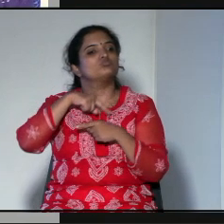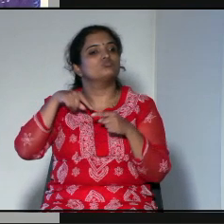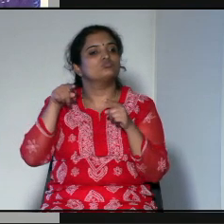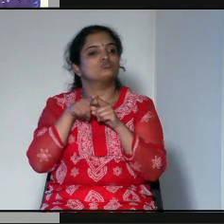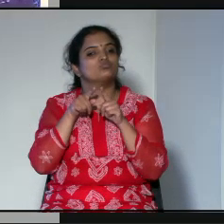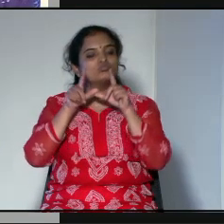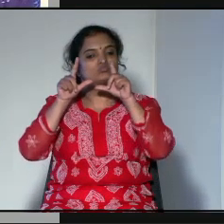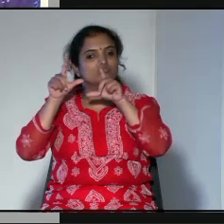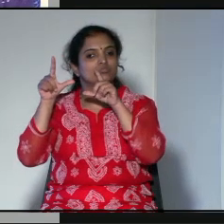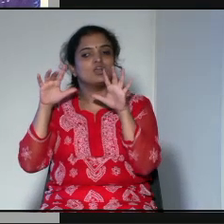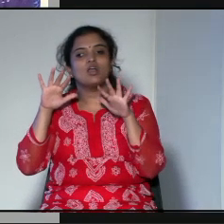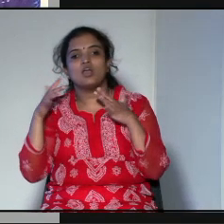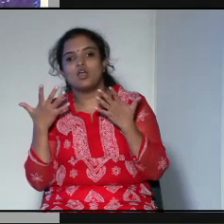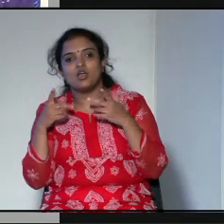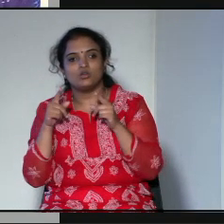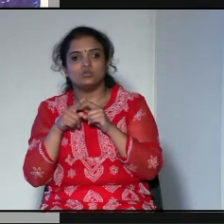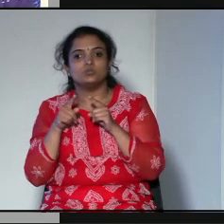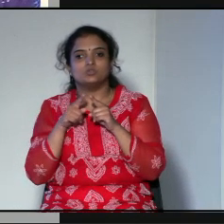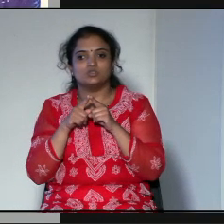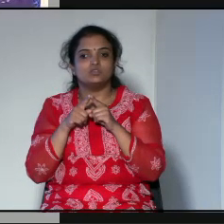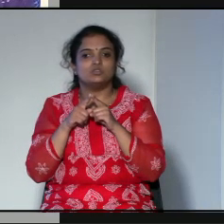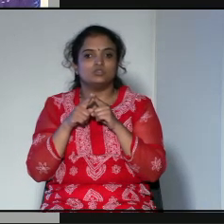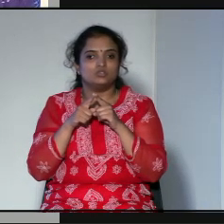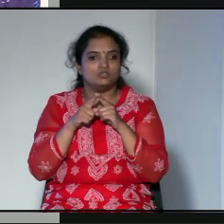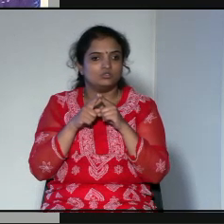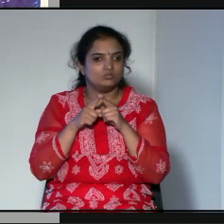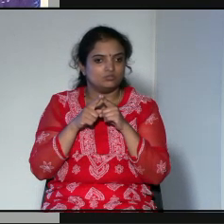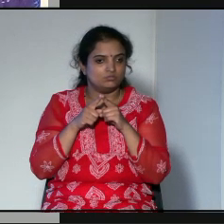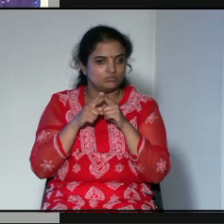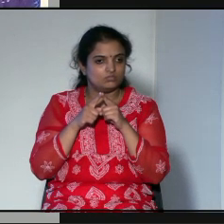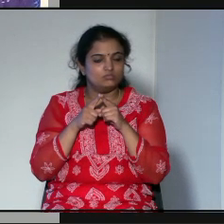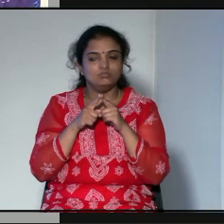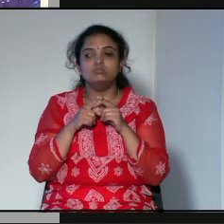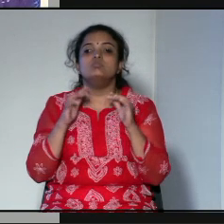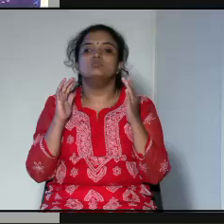sculpting to the key stages of casting